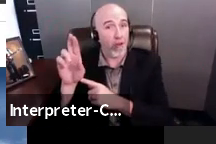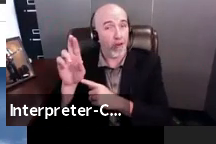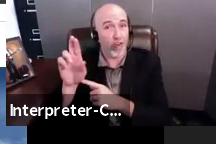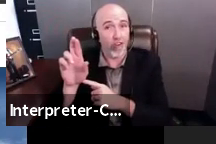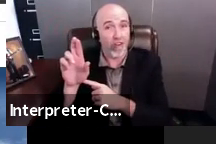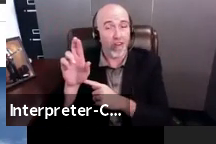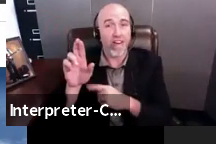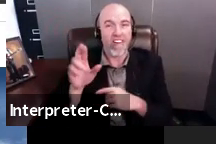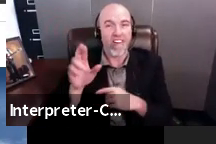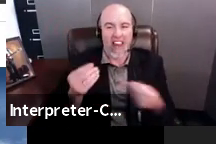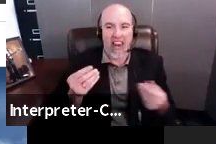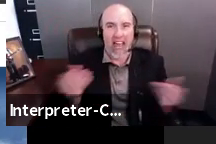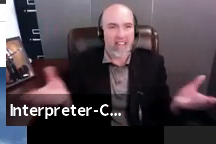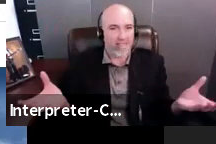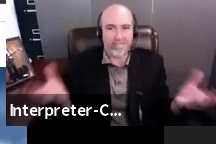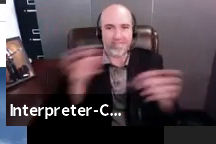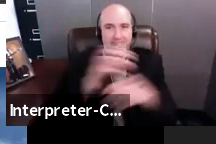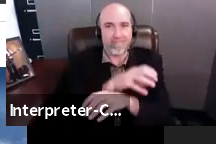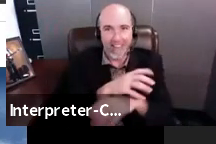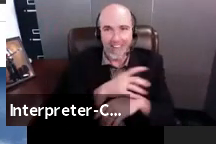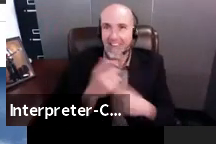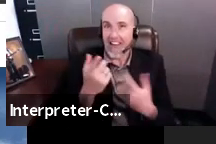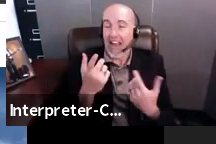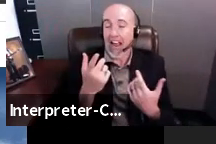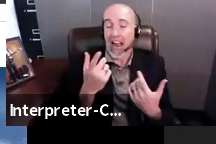last year. And due to that,